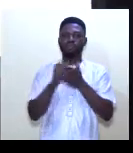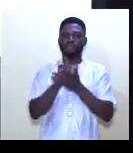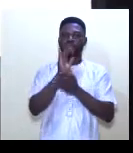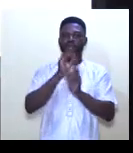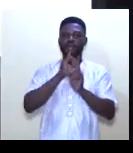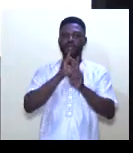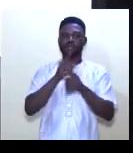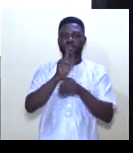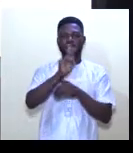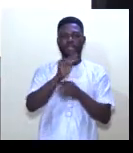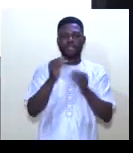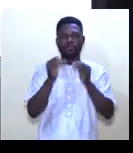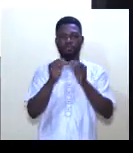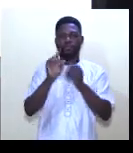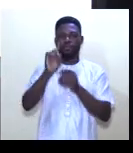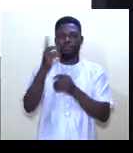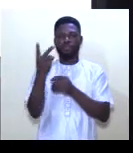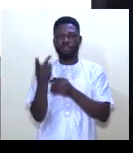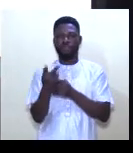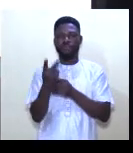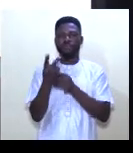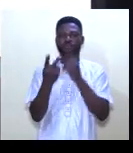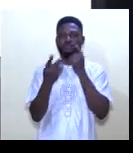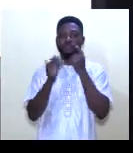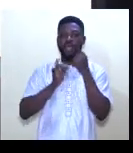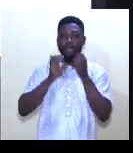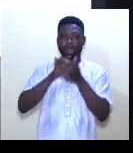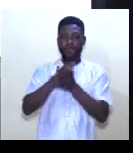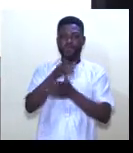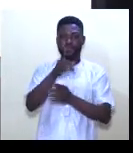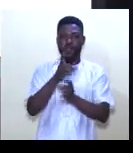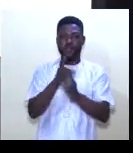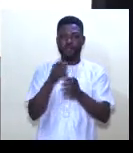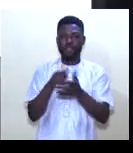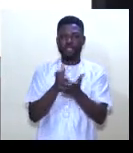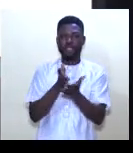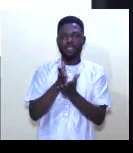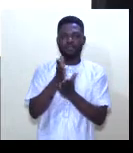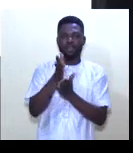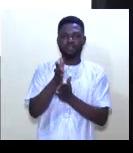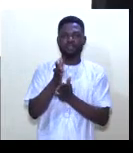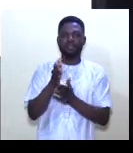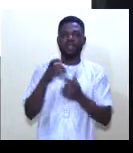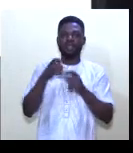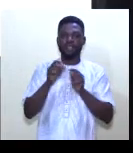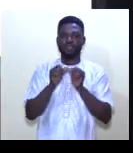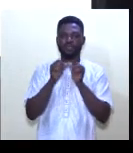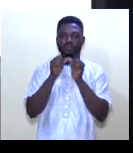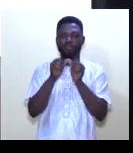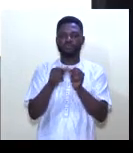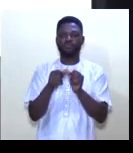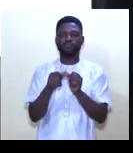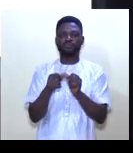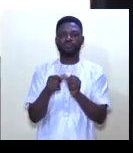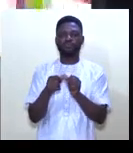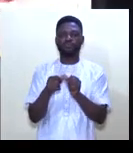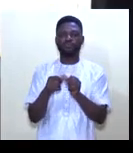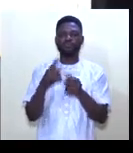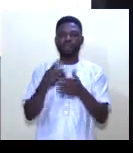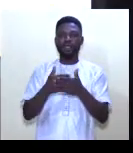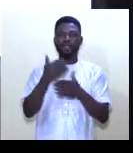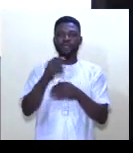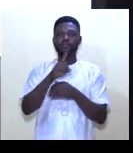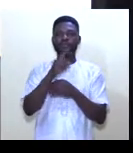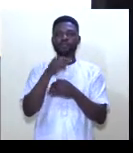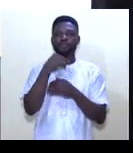2. That means that k equals 1 all over 2. I believe you got that right. So let's just move